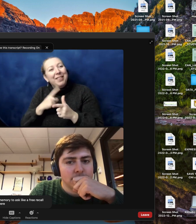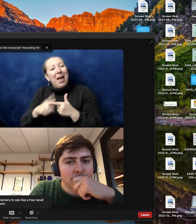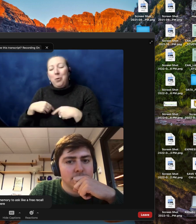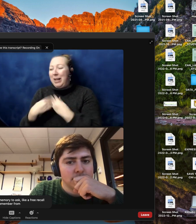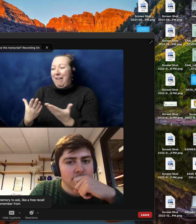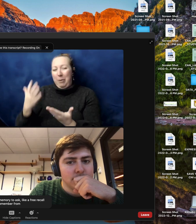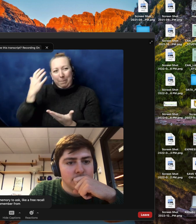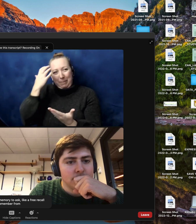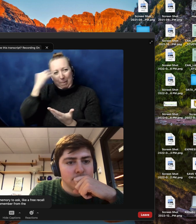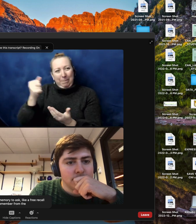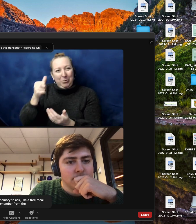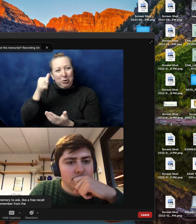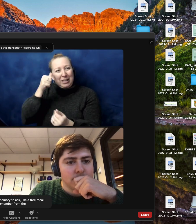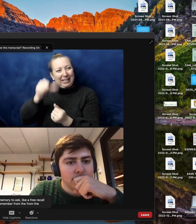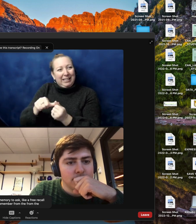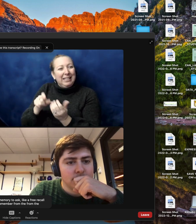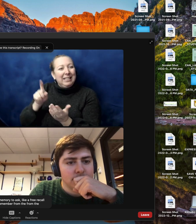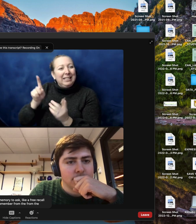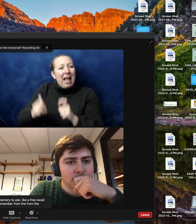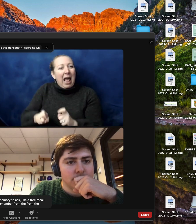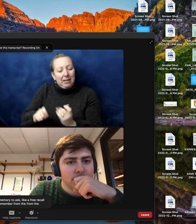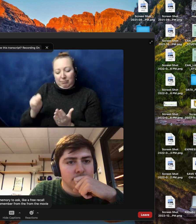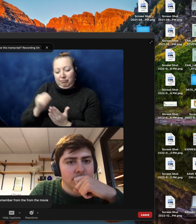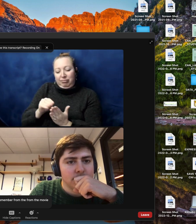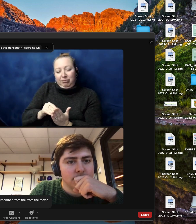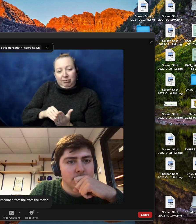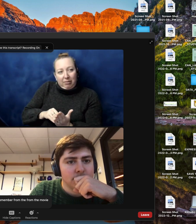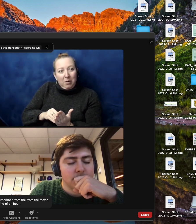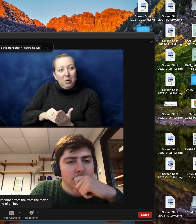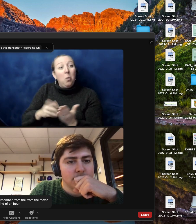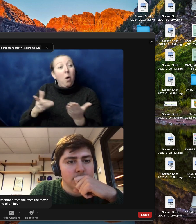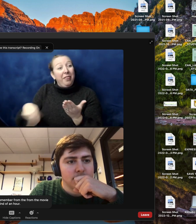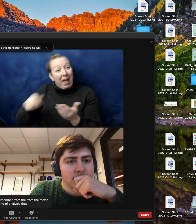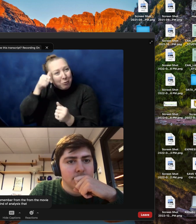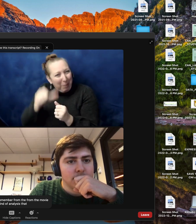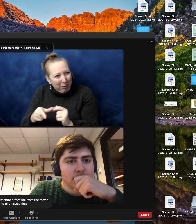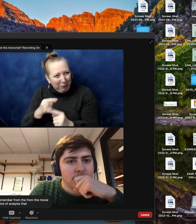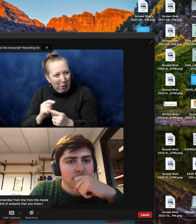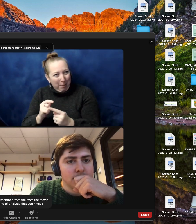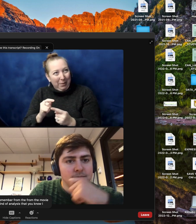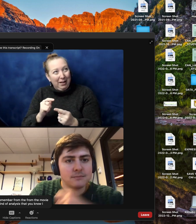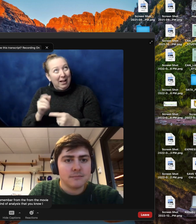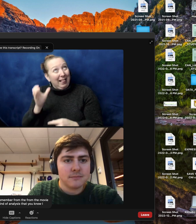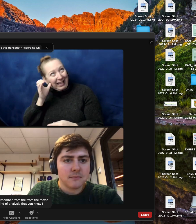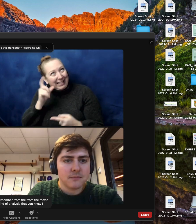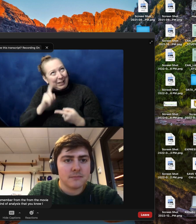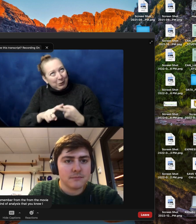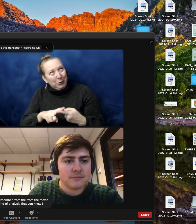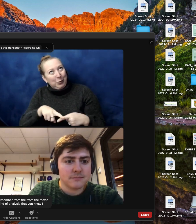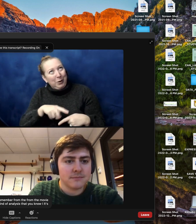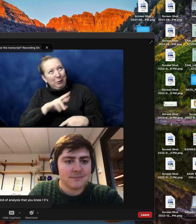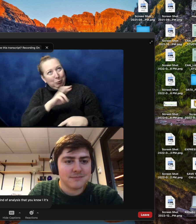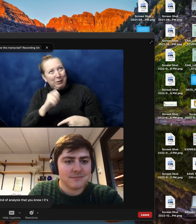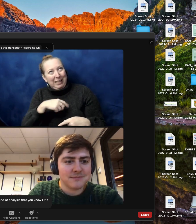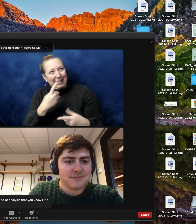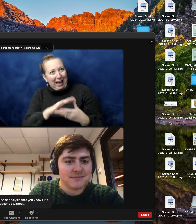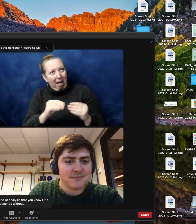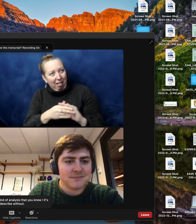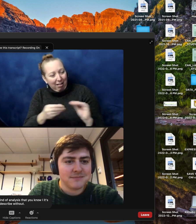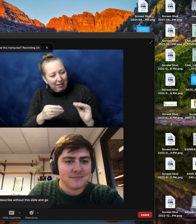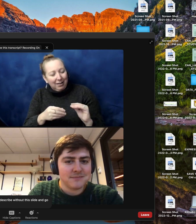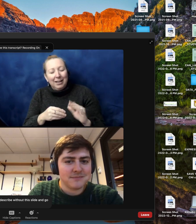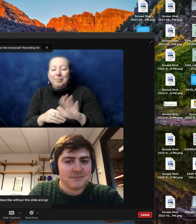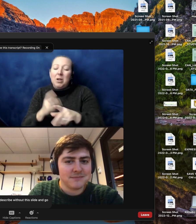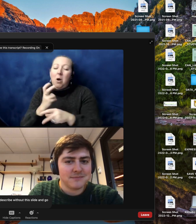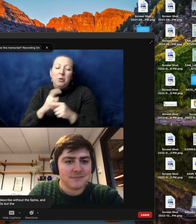the movie, and through a kind of analysis that it's hard to describe without this slide and going through